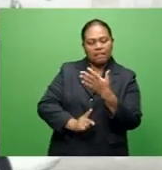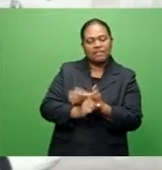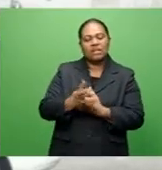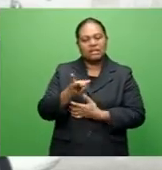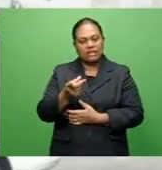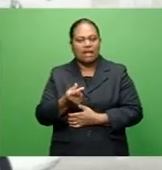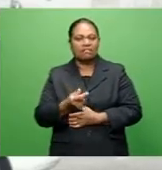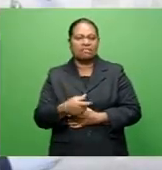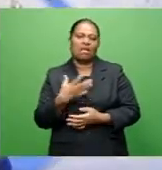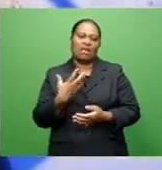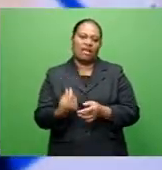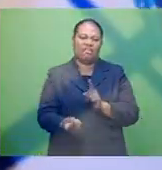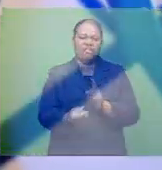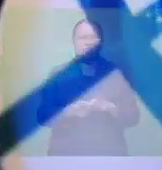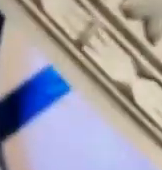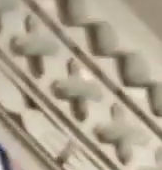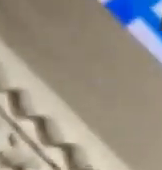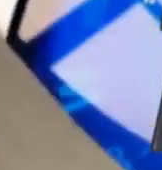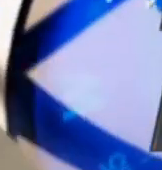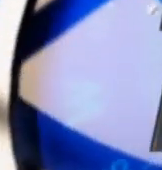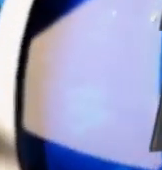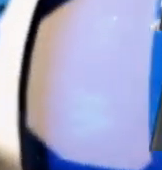facing financial crisis.